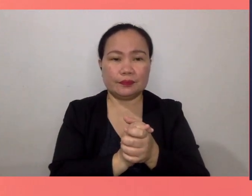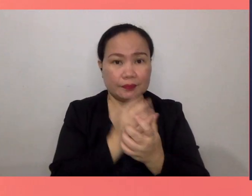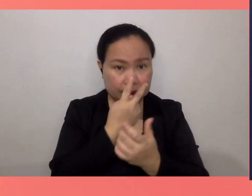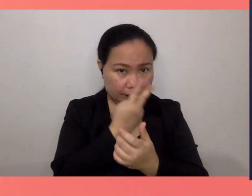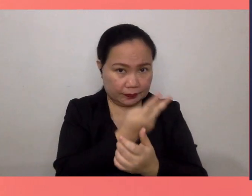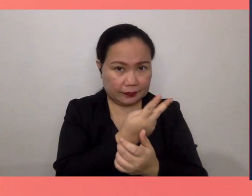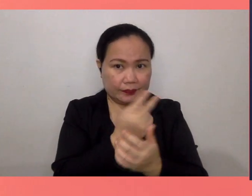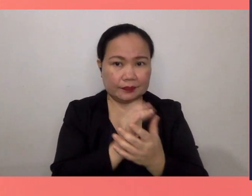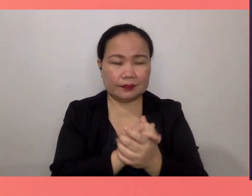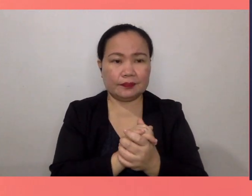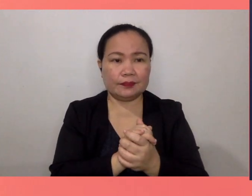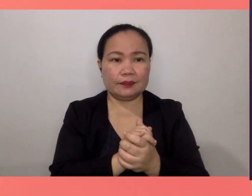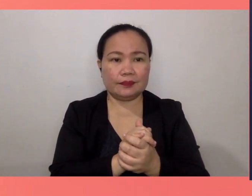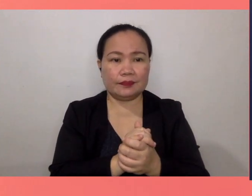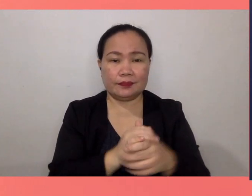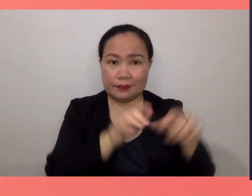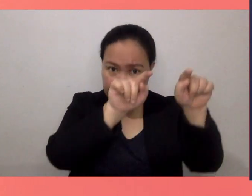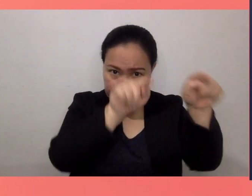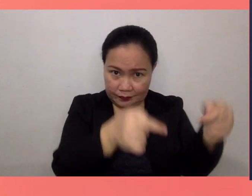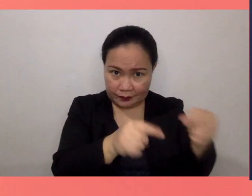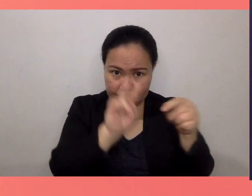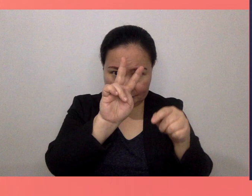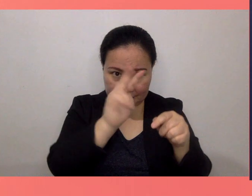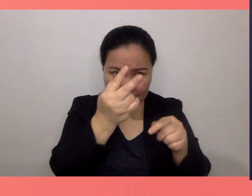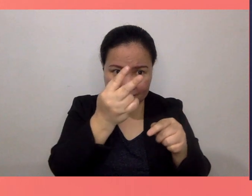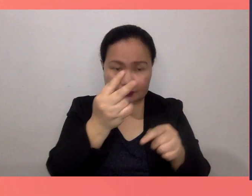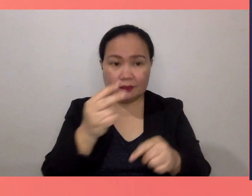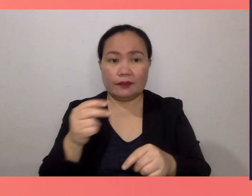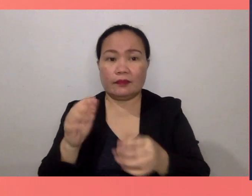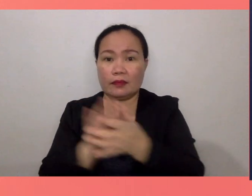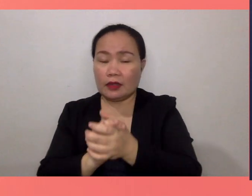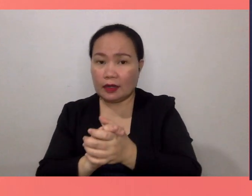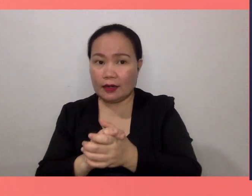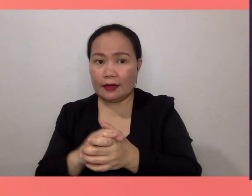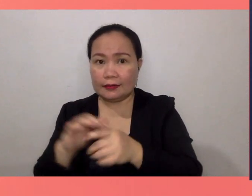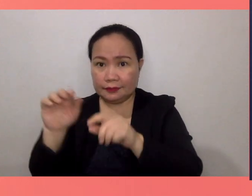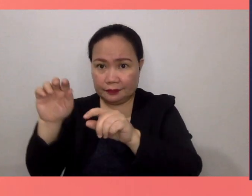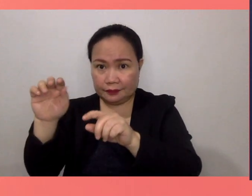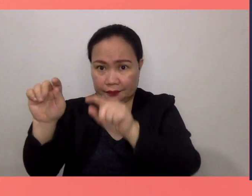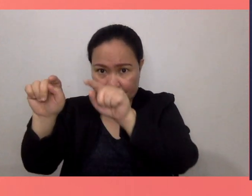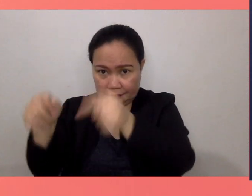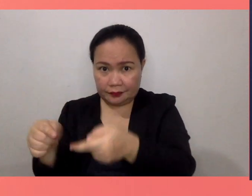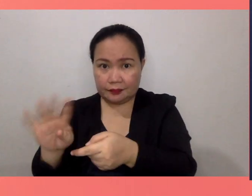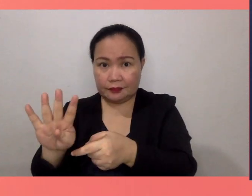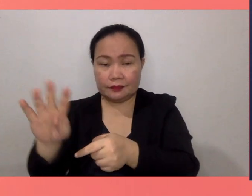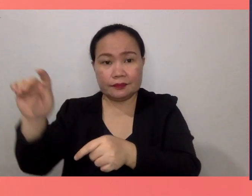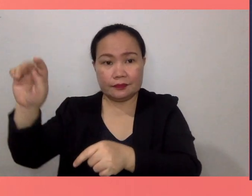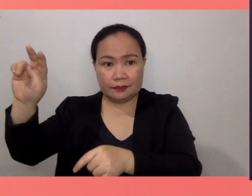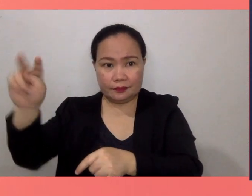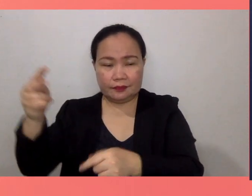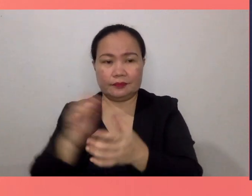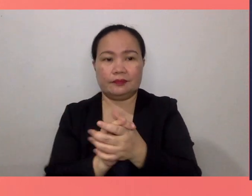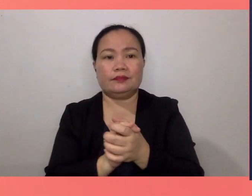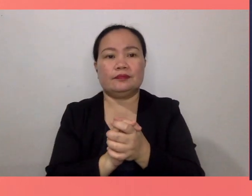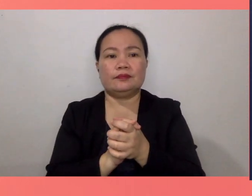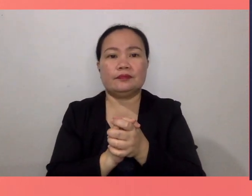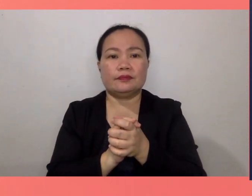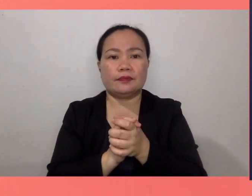the equation. So square root of x squared and is equal